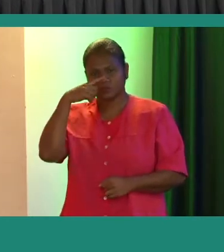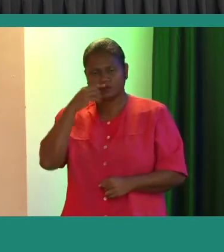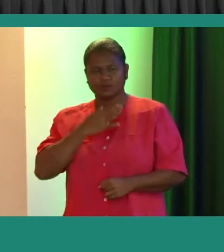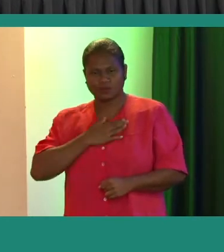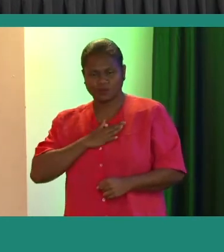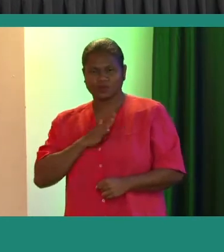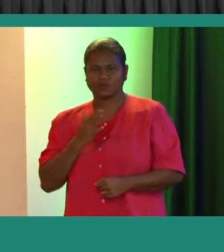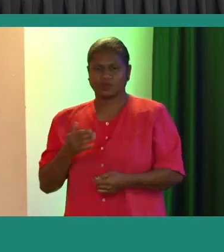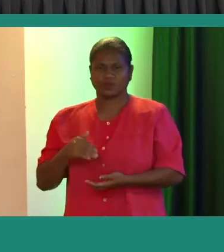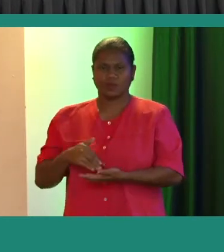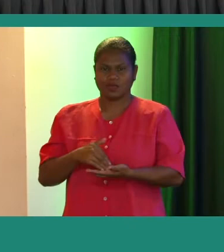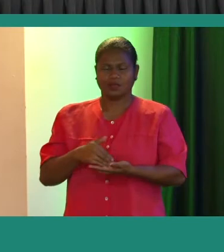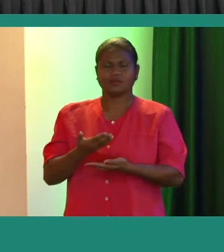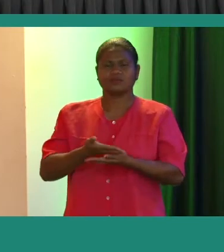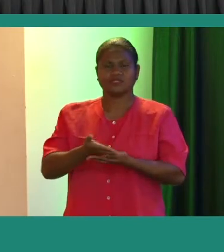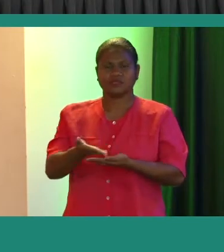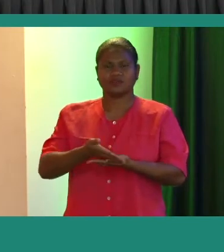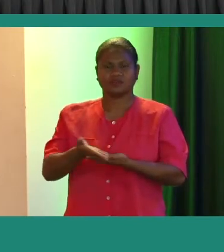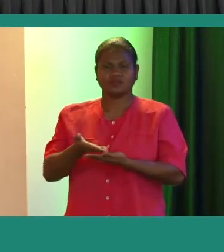It is